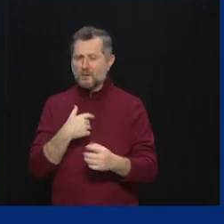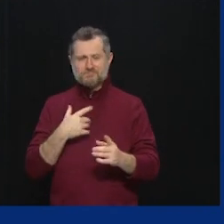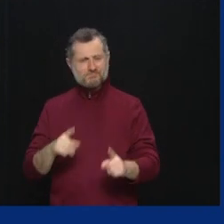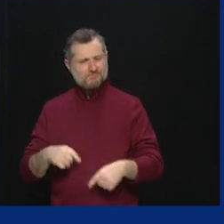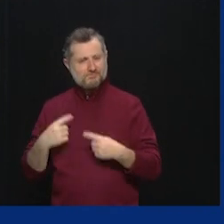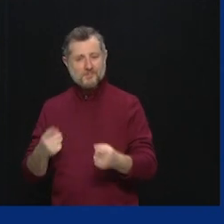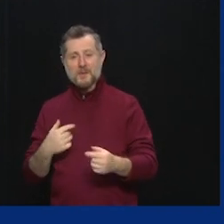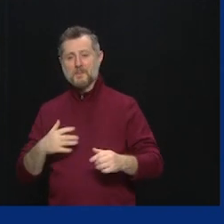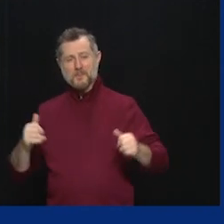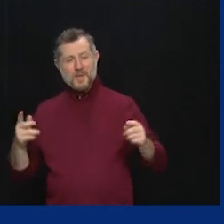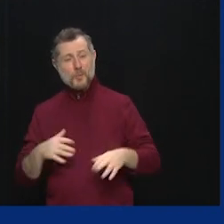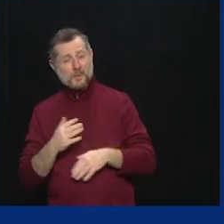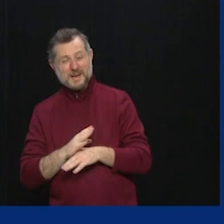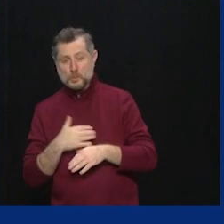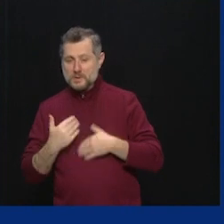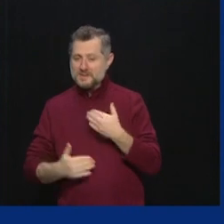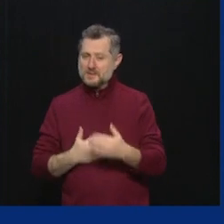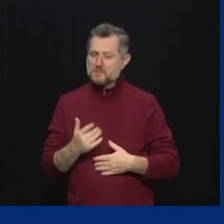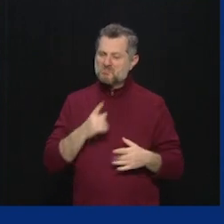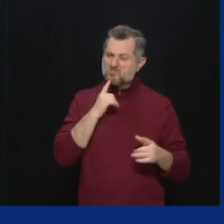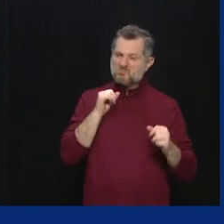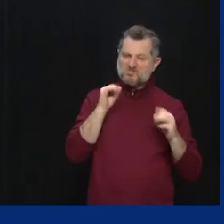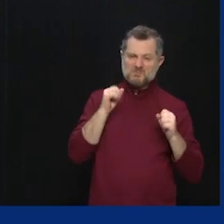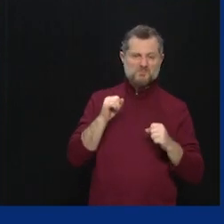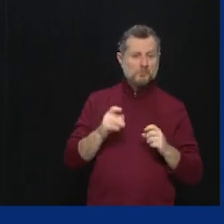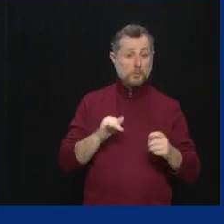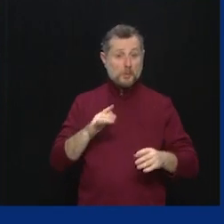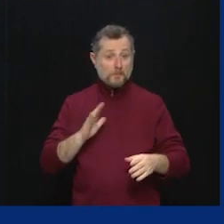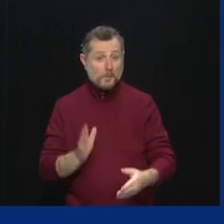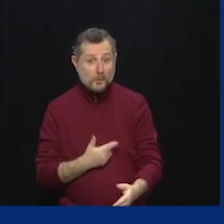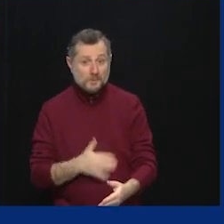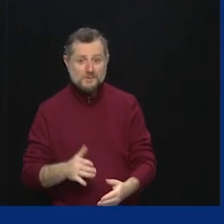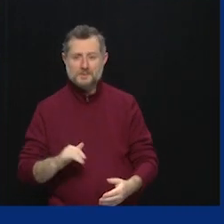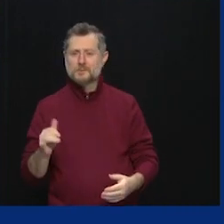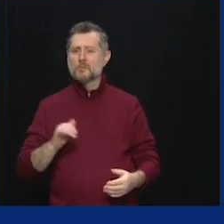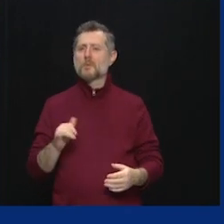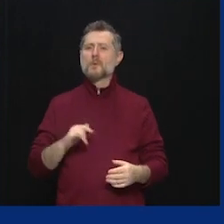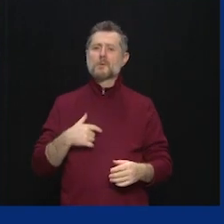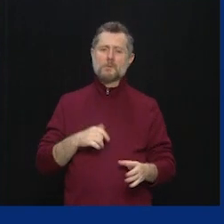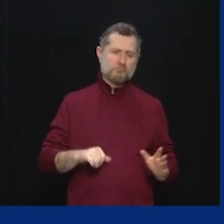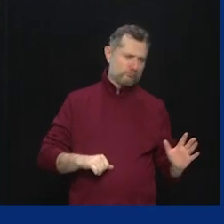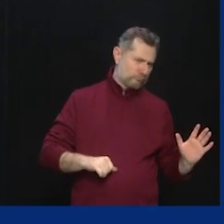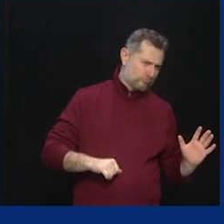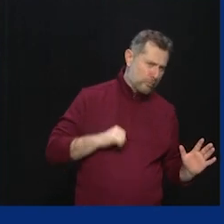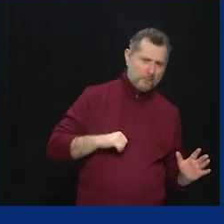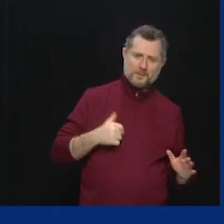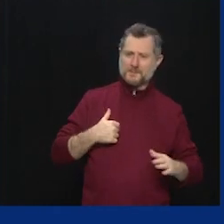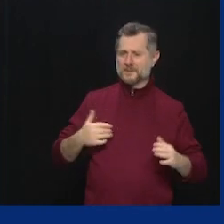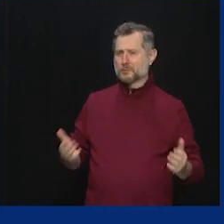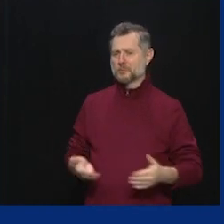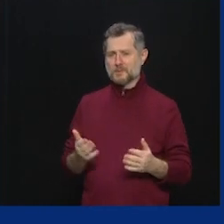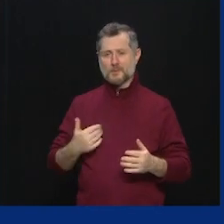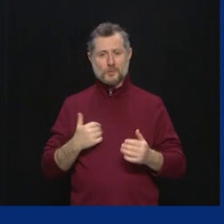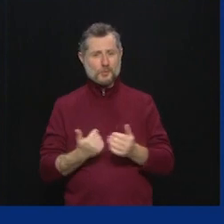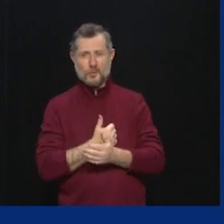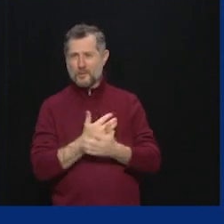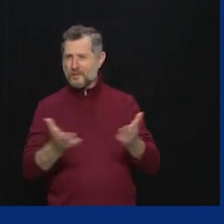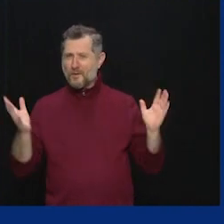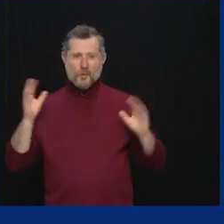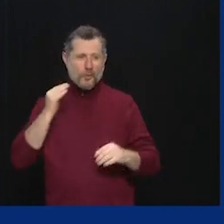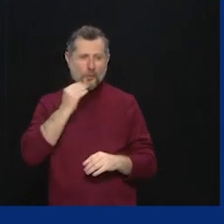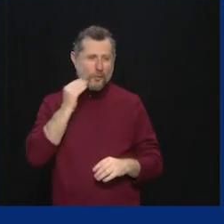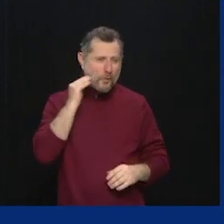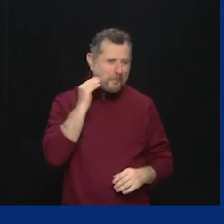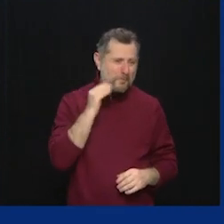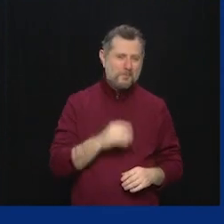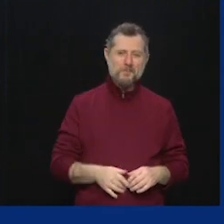remarkable places for music anywhere in the world. We are very proud to be here in your new home and very proud tonight to